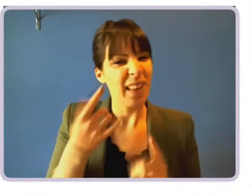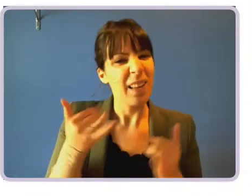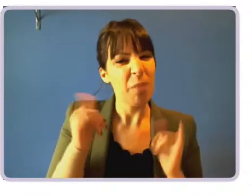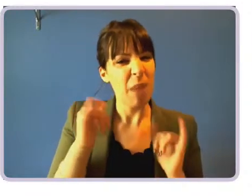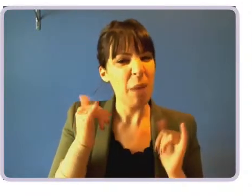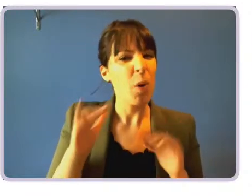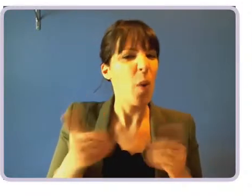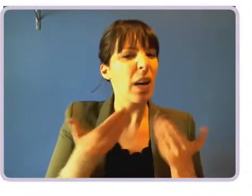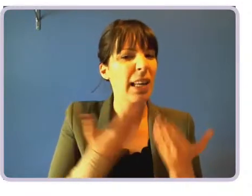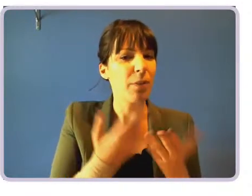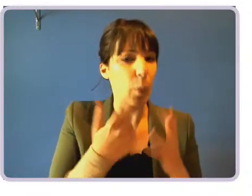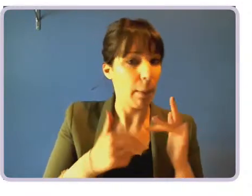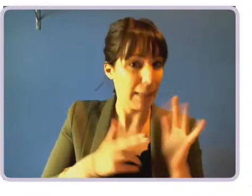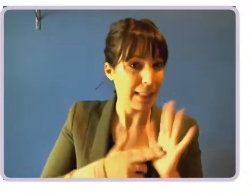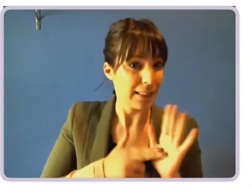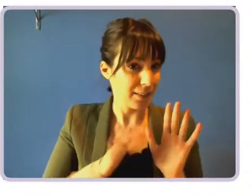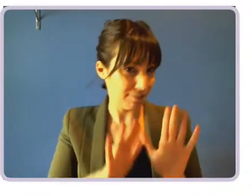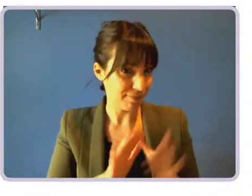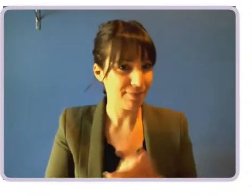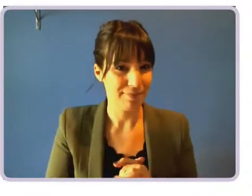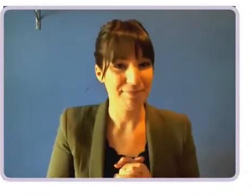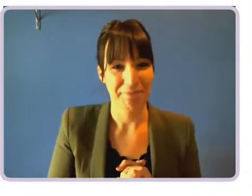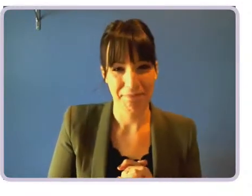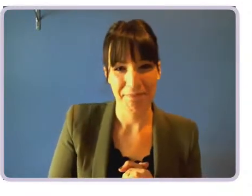minute, Tony. We'll give everyone a minute.